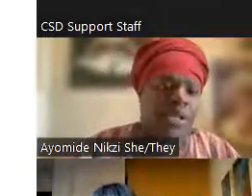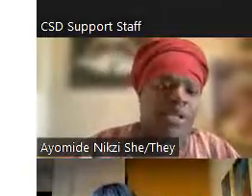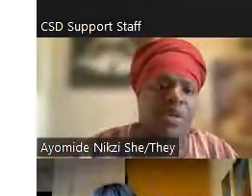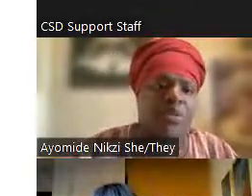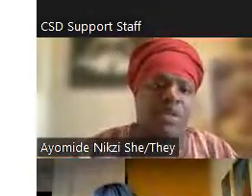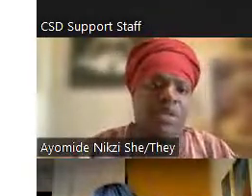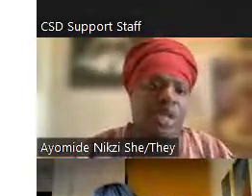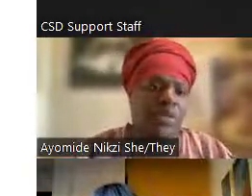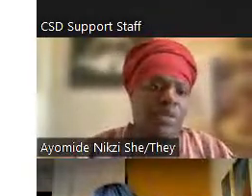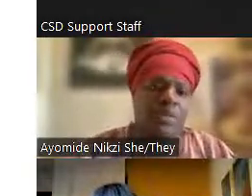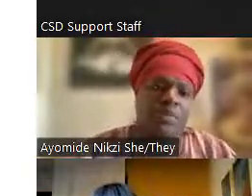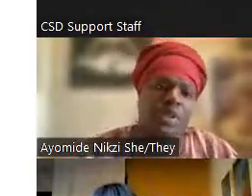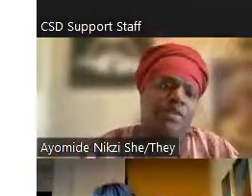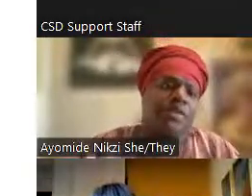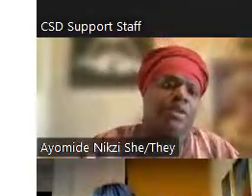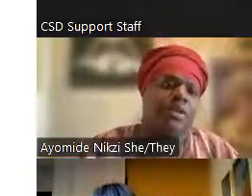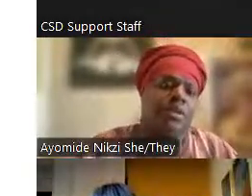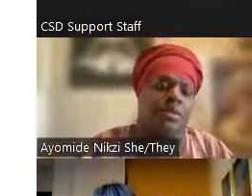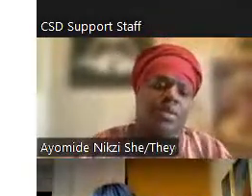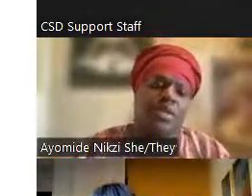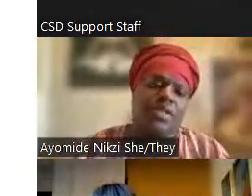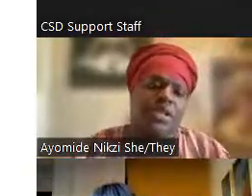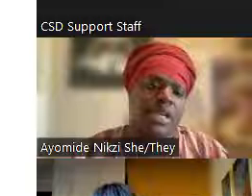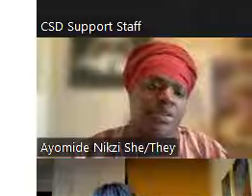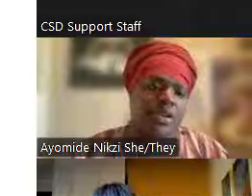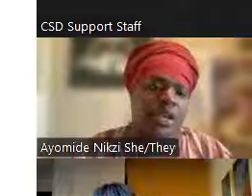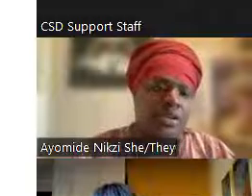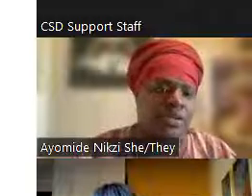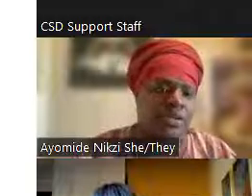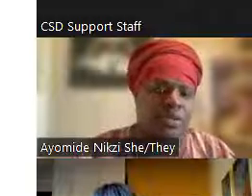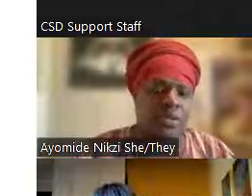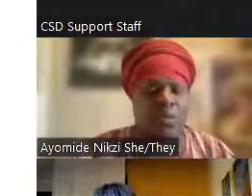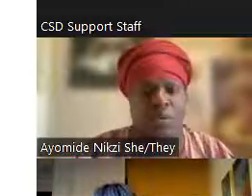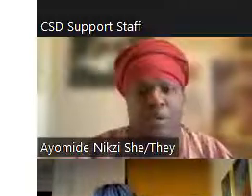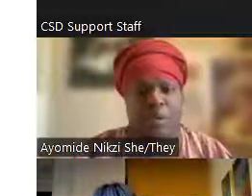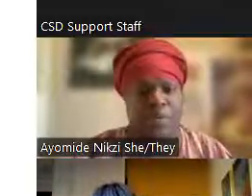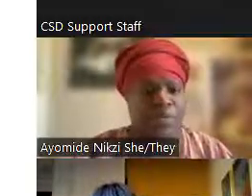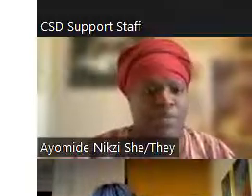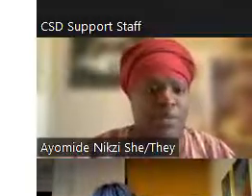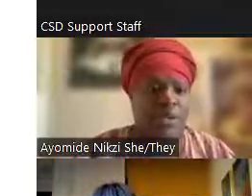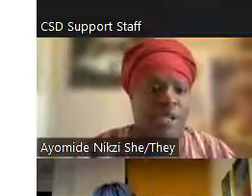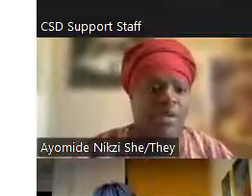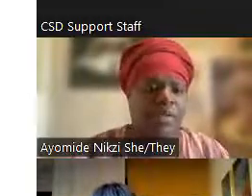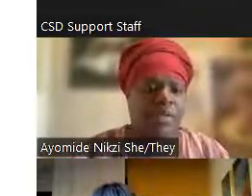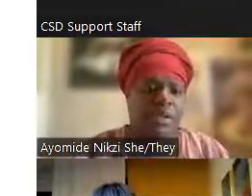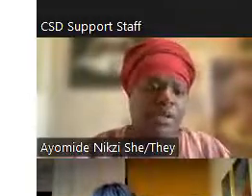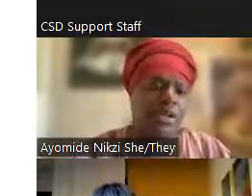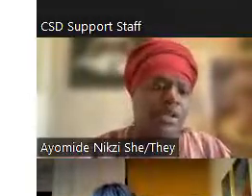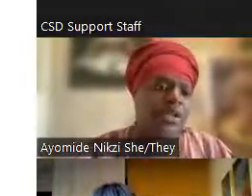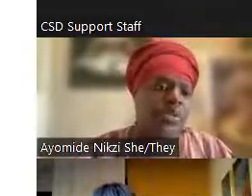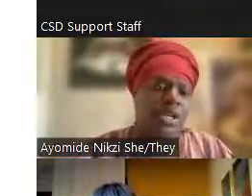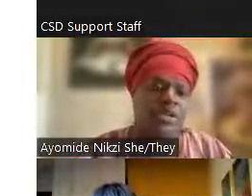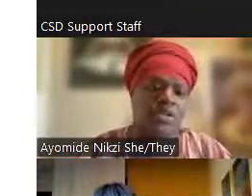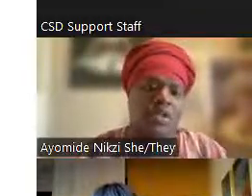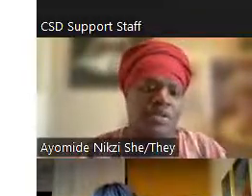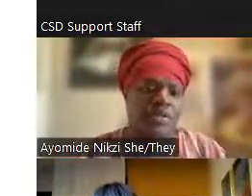anyone can speak multiple times, be brief, be facilitated, raise your hand on Zoom, allow the facilitator to call